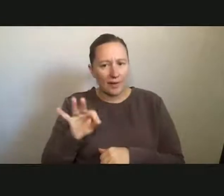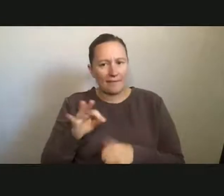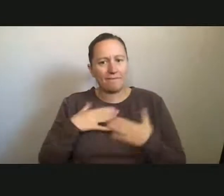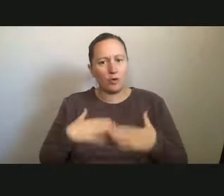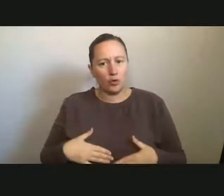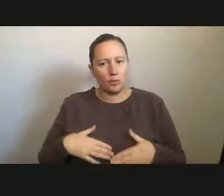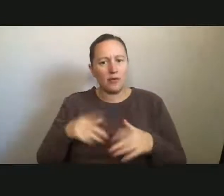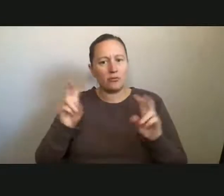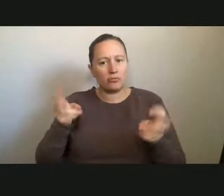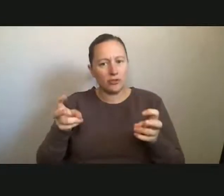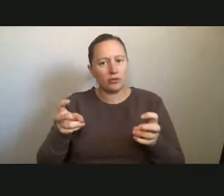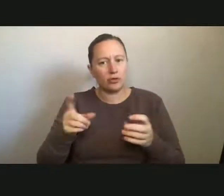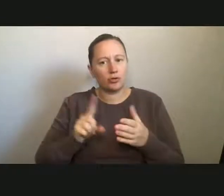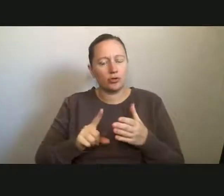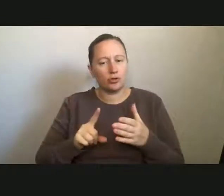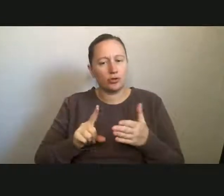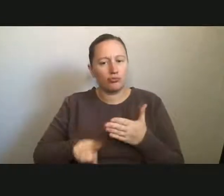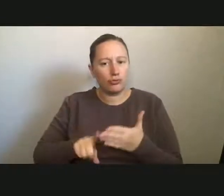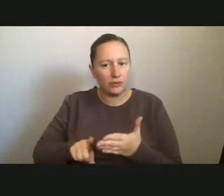human subjects research?